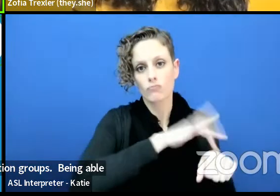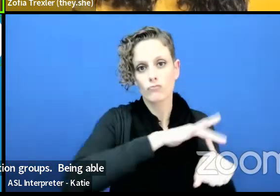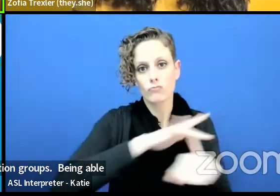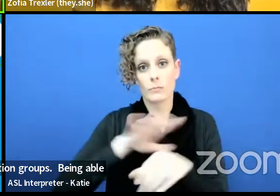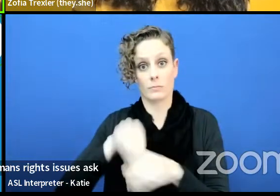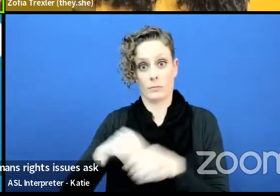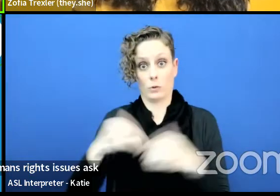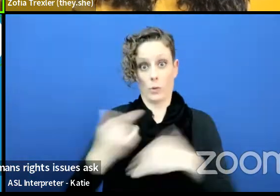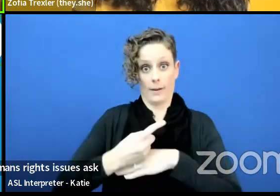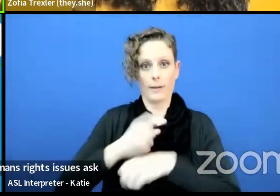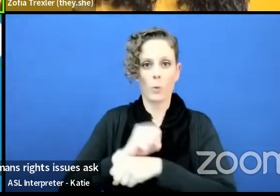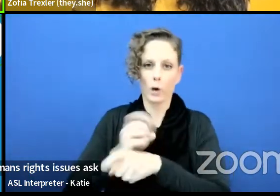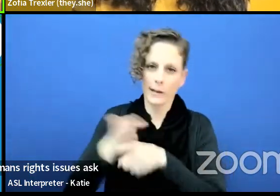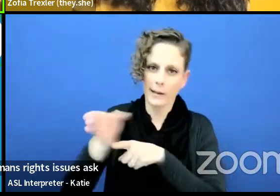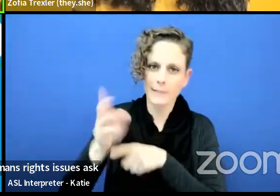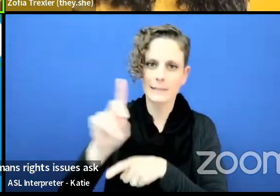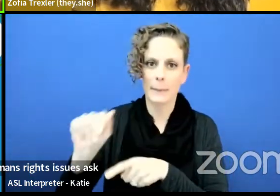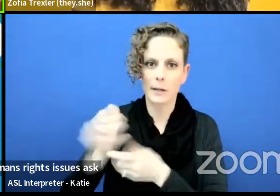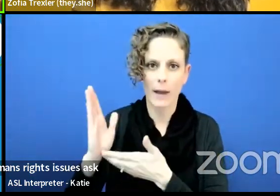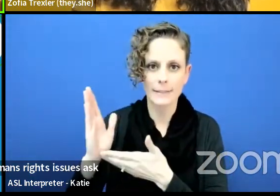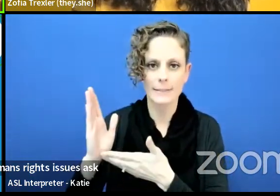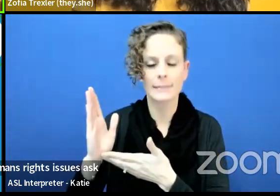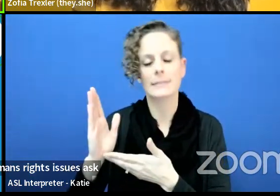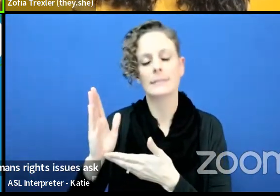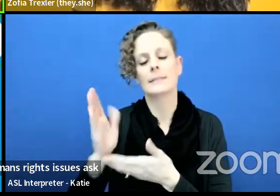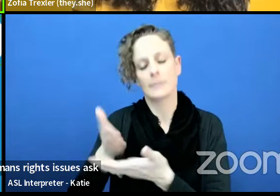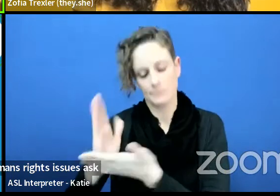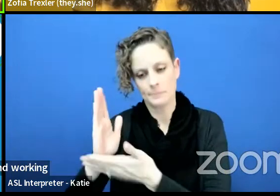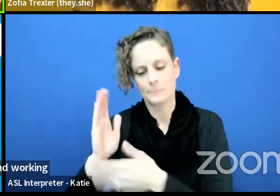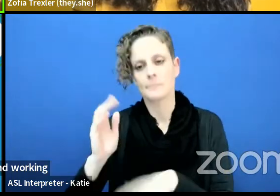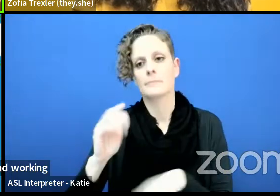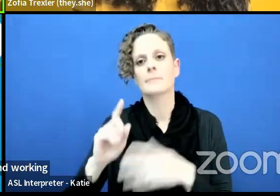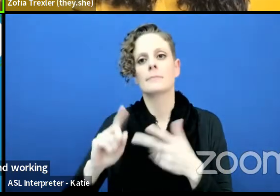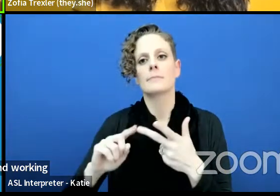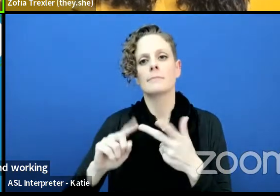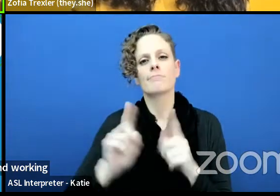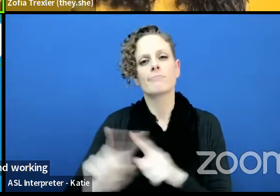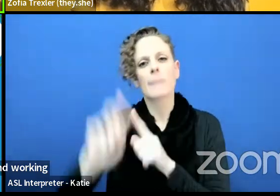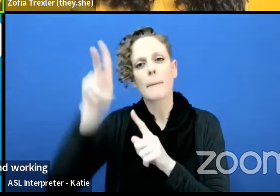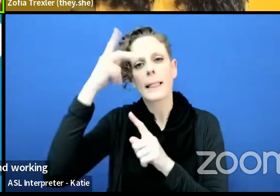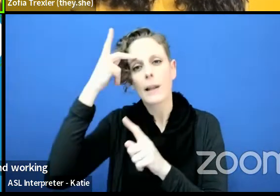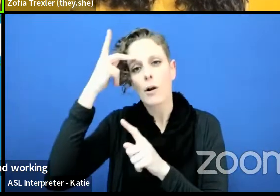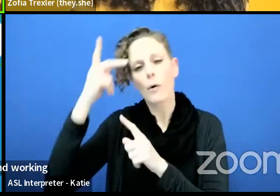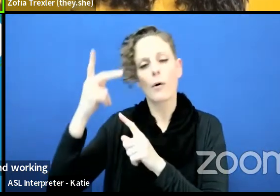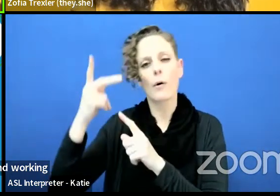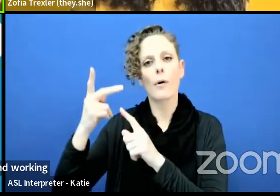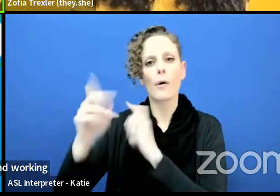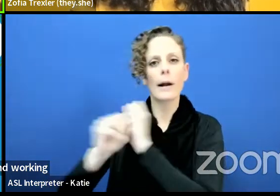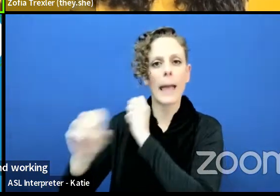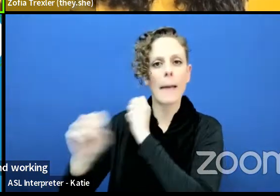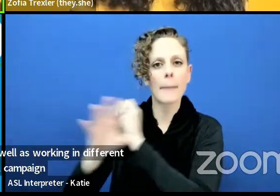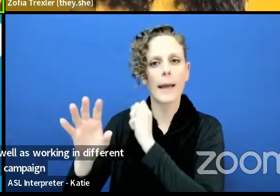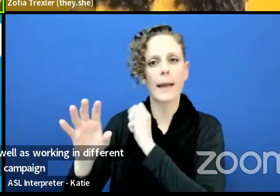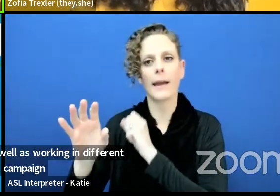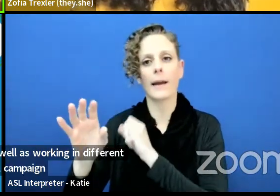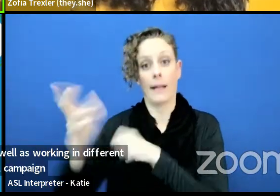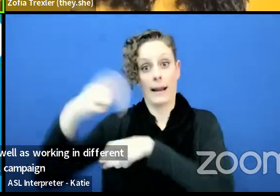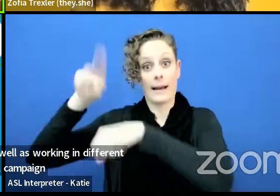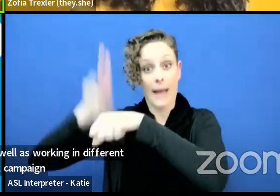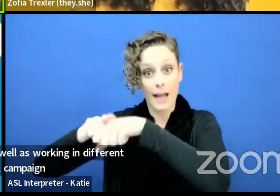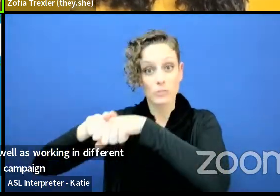in disability rights, as well as working in different political campaigns, whether that being on a state and national